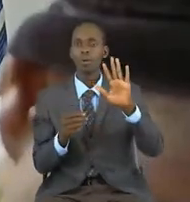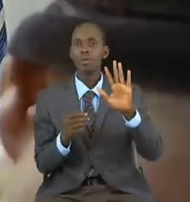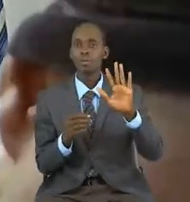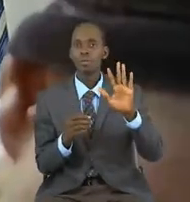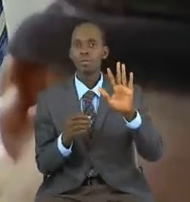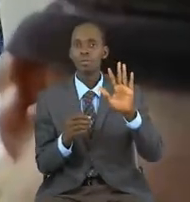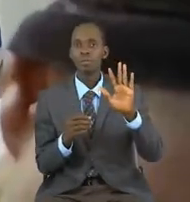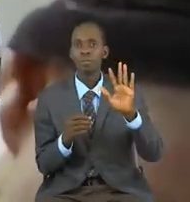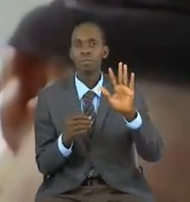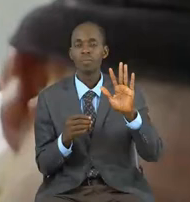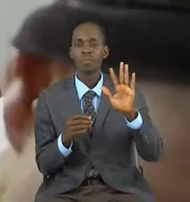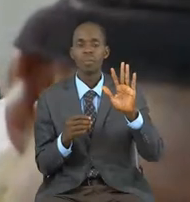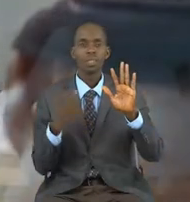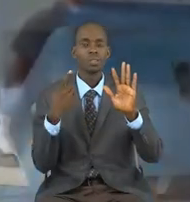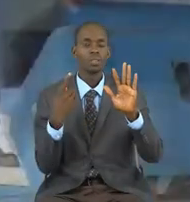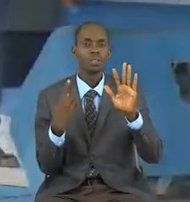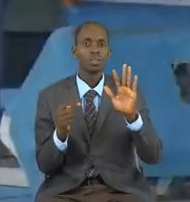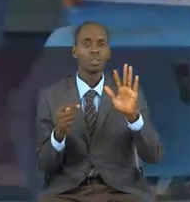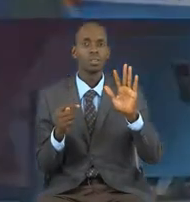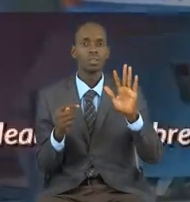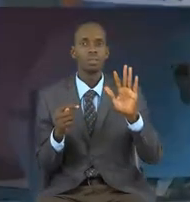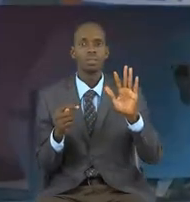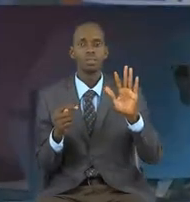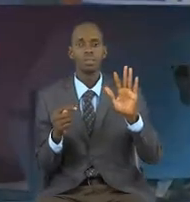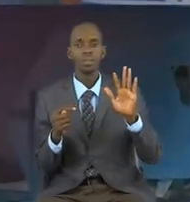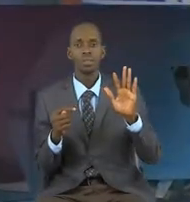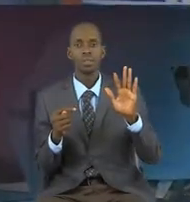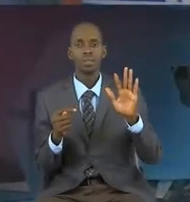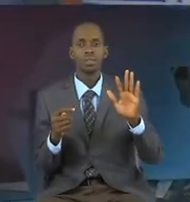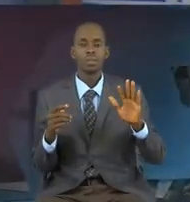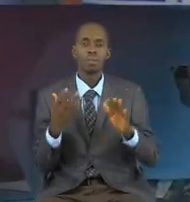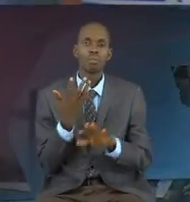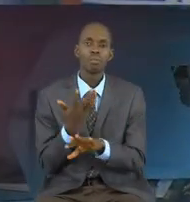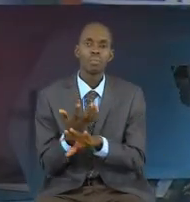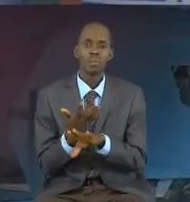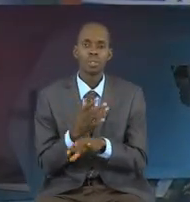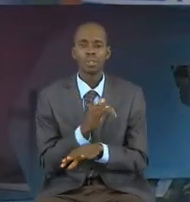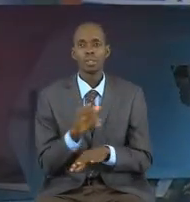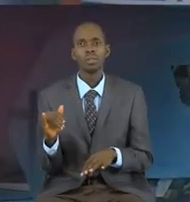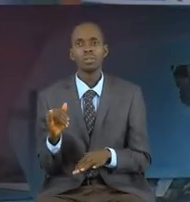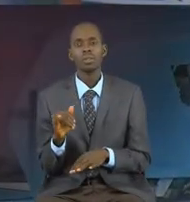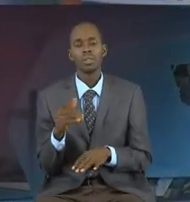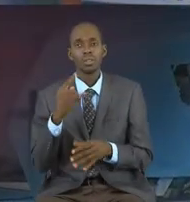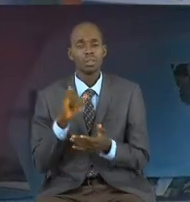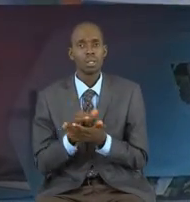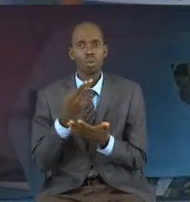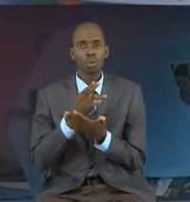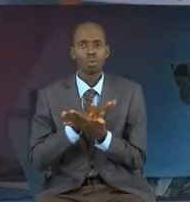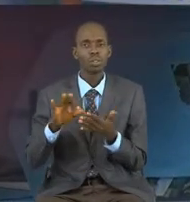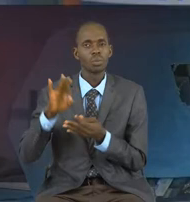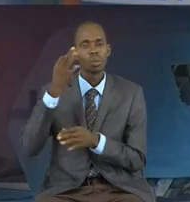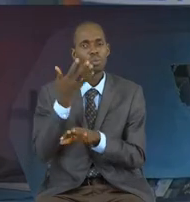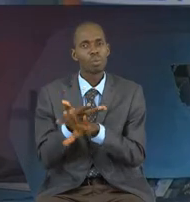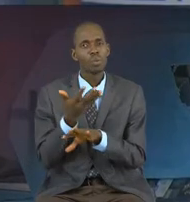The pleading of the Holy Spirit, that he pleads with the people. And he says,